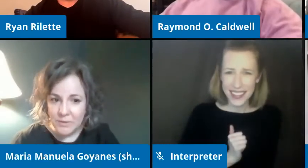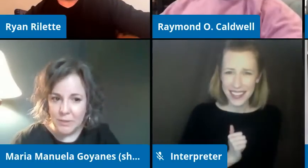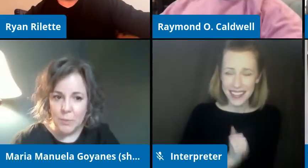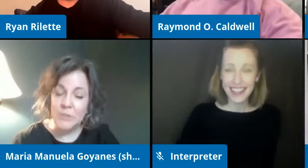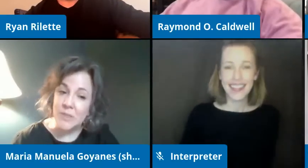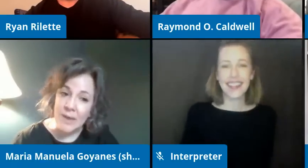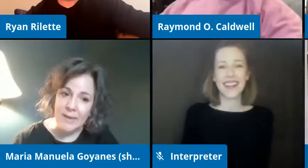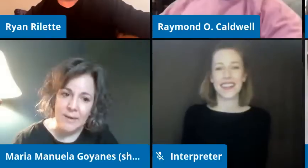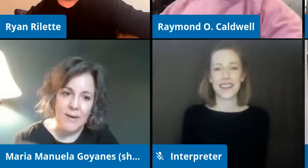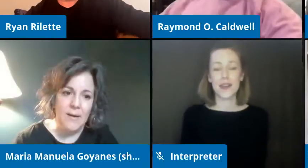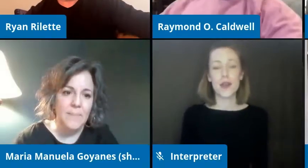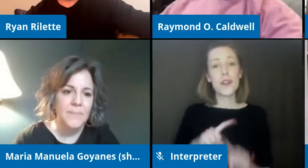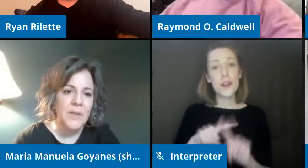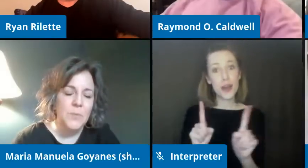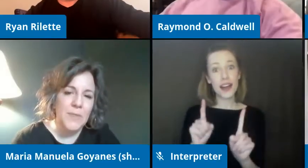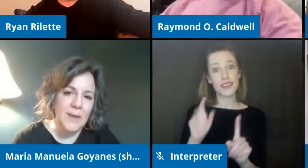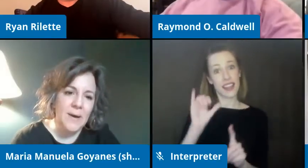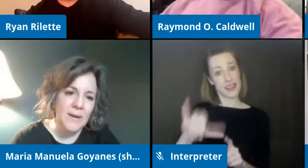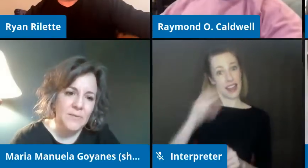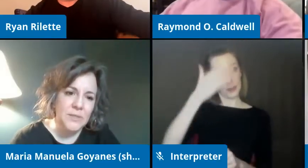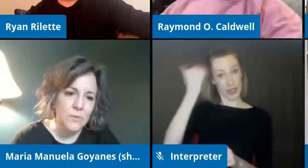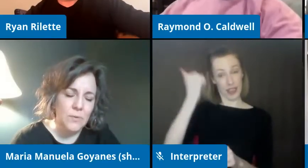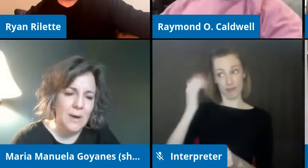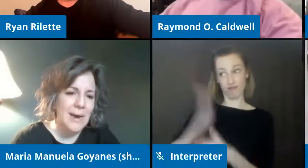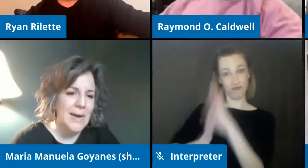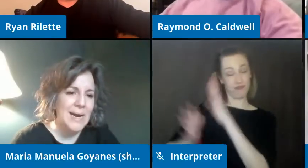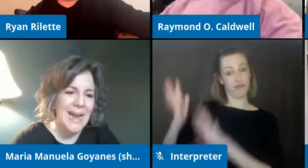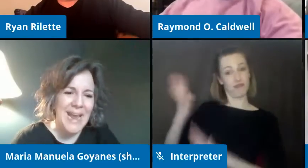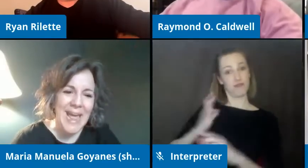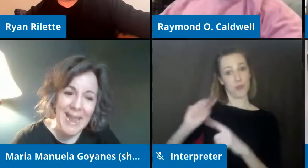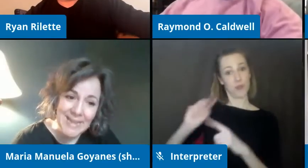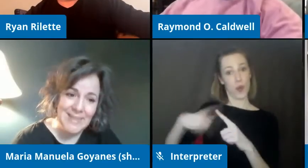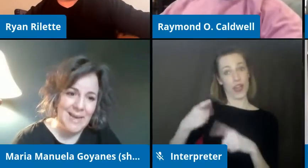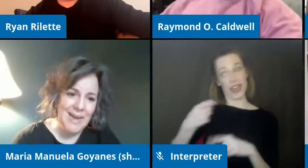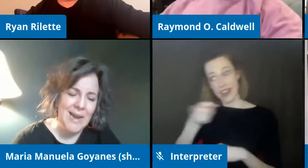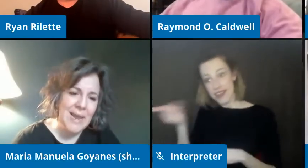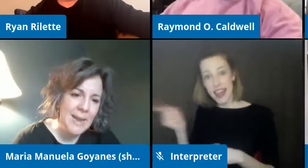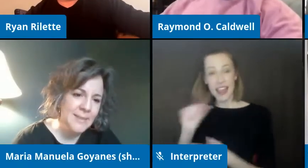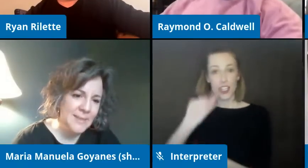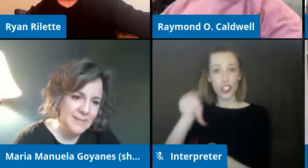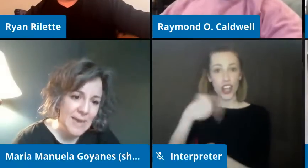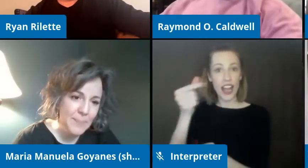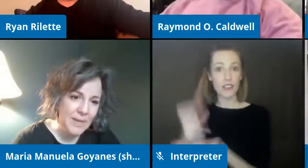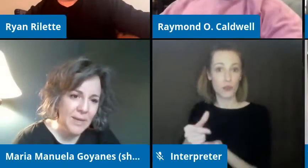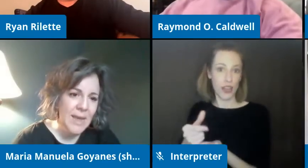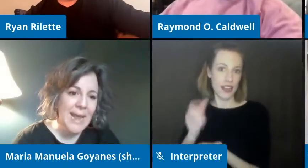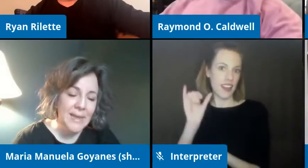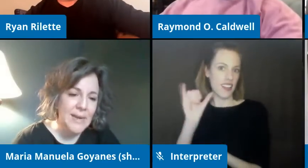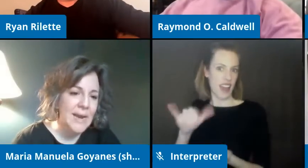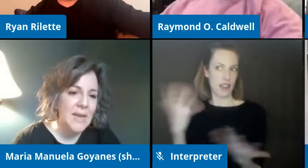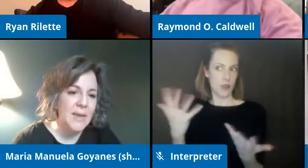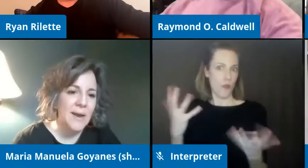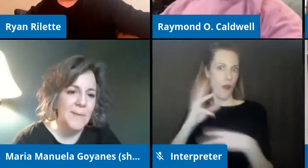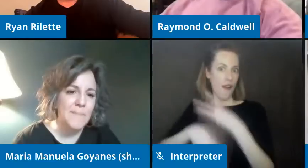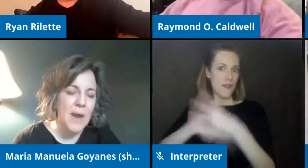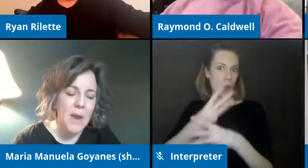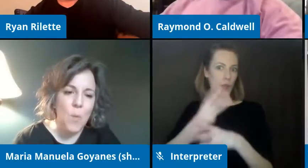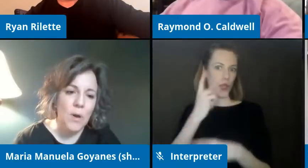because that's what the world was like when they got out of school. I hate that. And I hate that that's happening. And